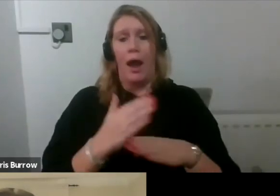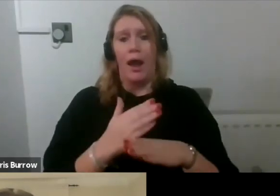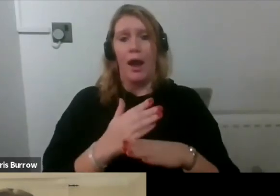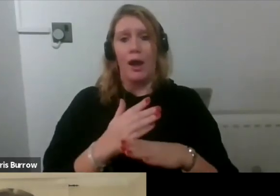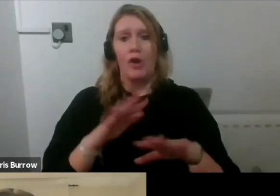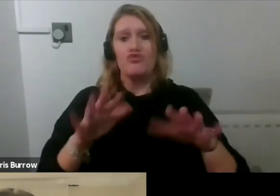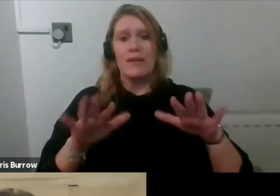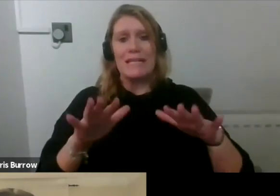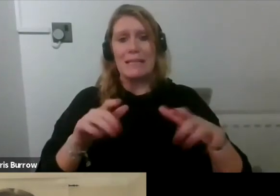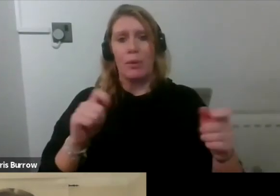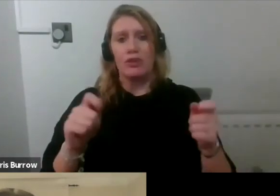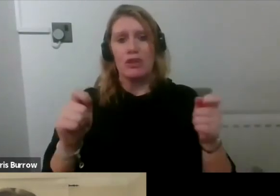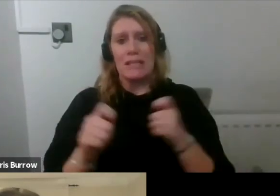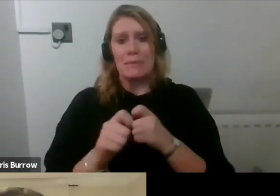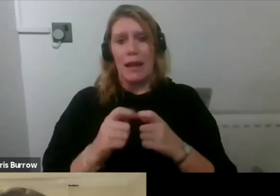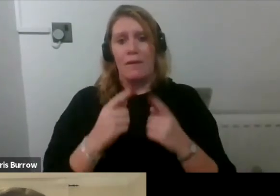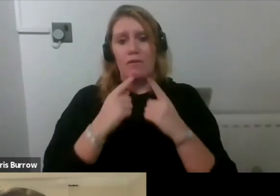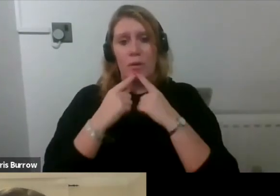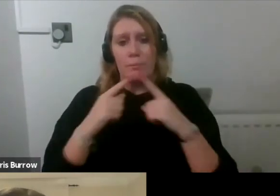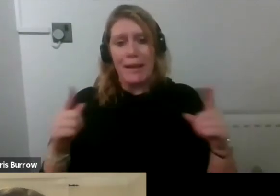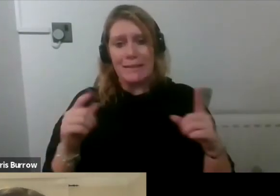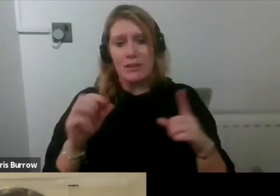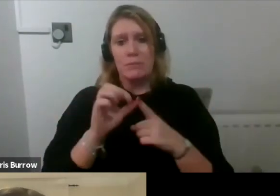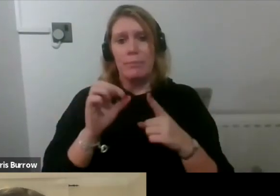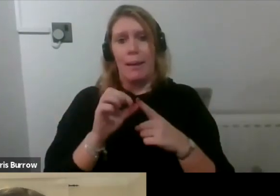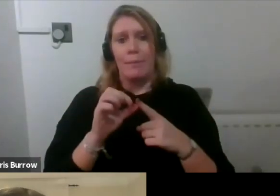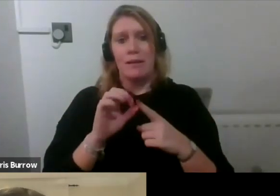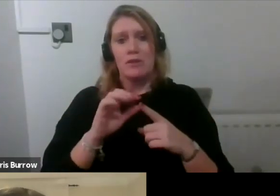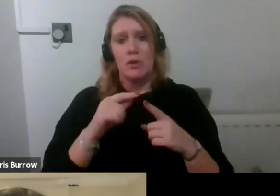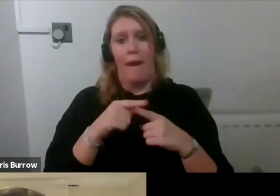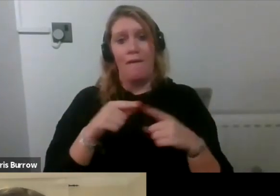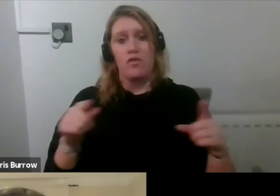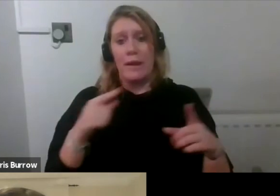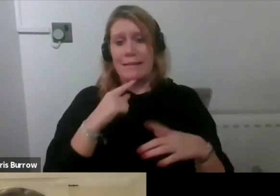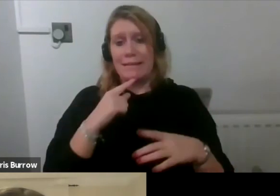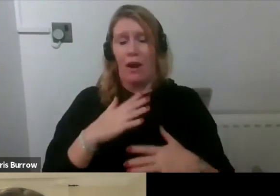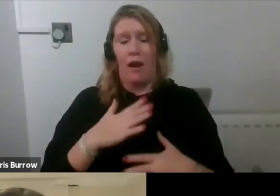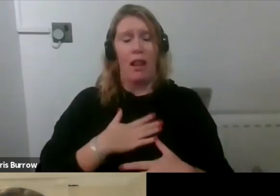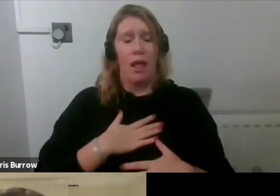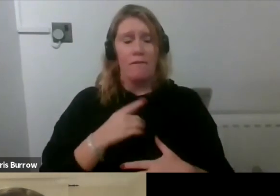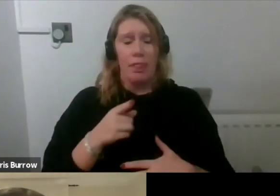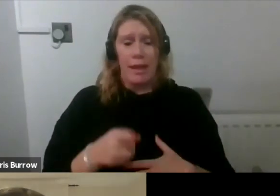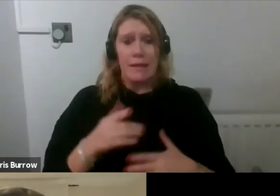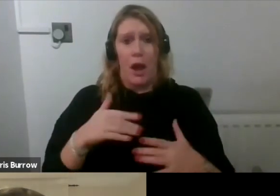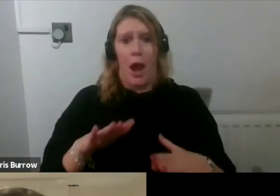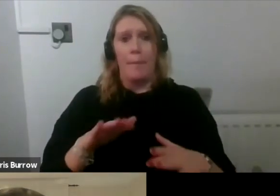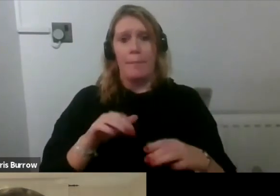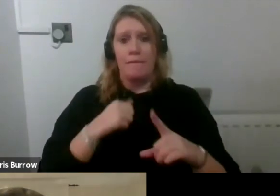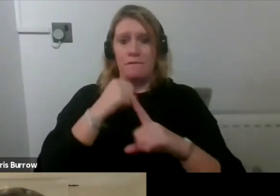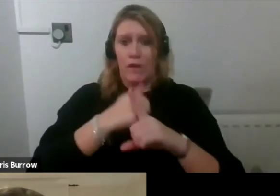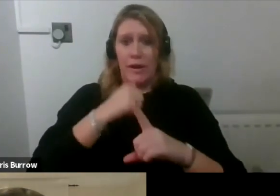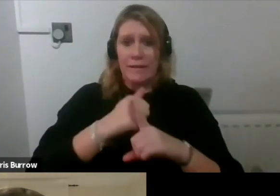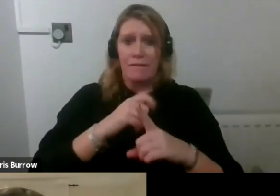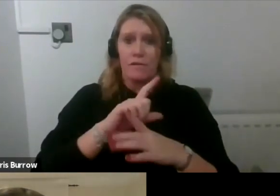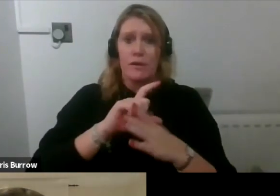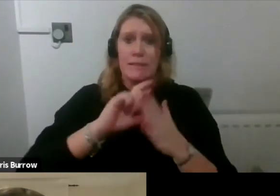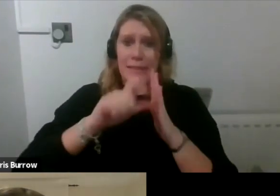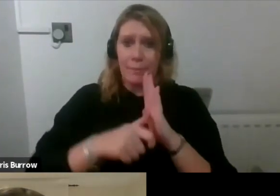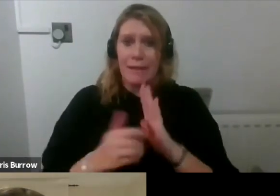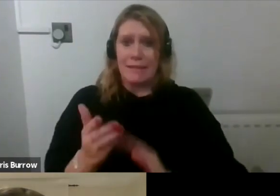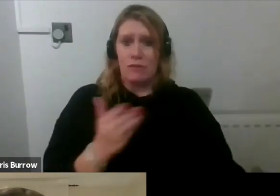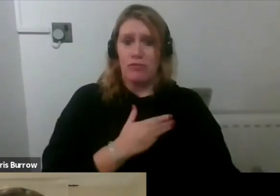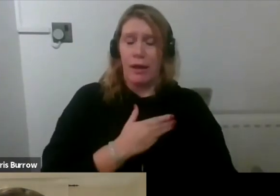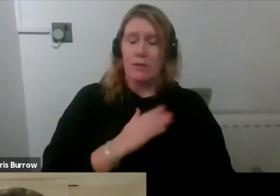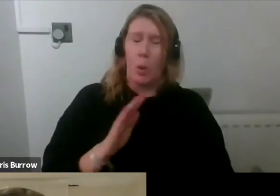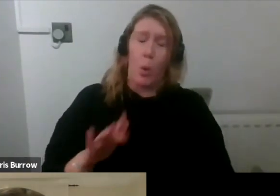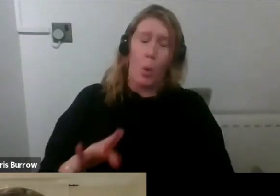message from Pamela to everybody which says, I love this. I've been fighting for disability rights all my life, and I'm always surprised